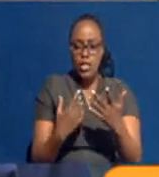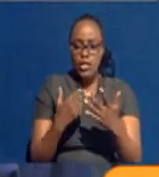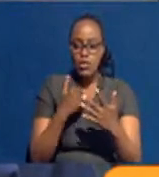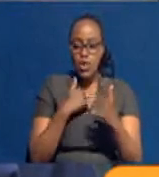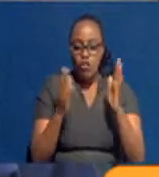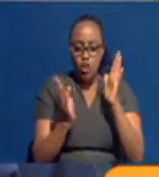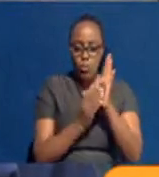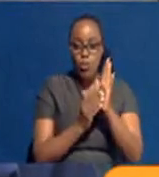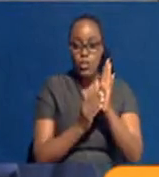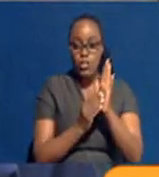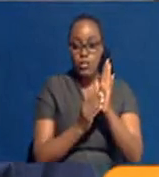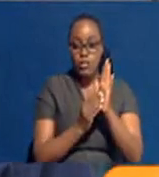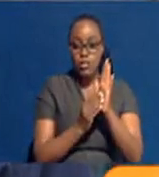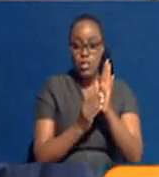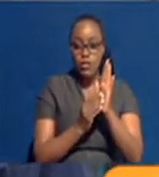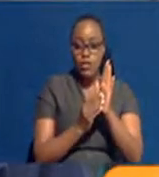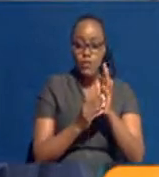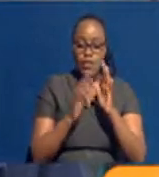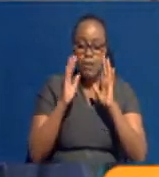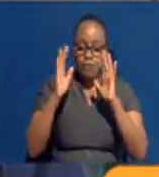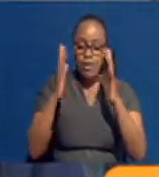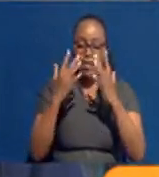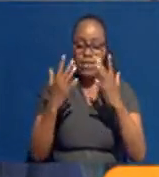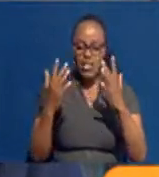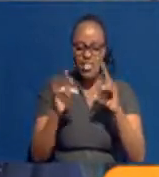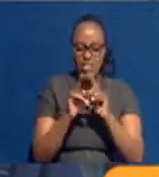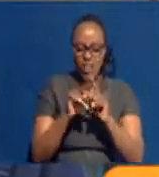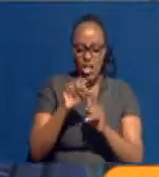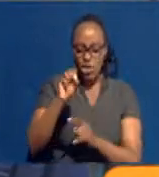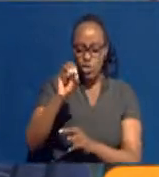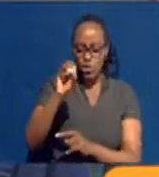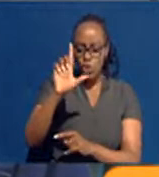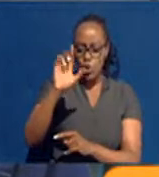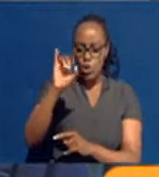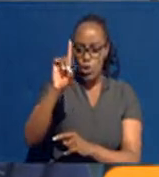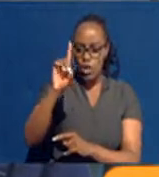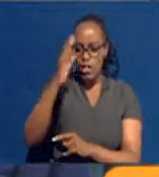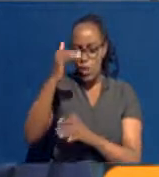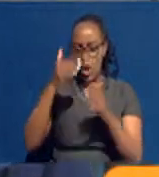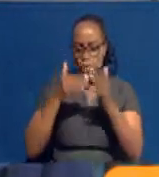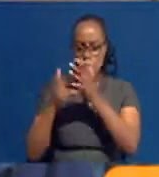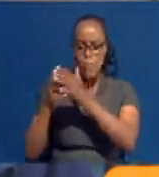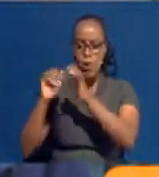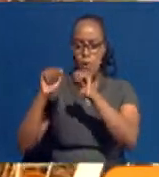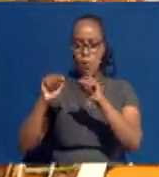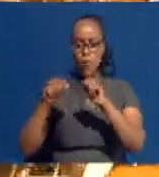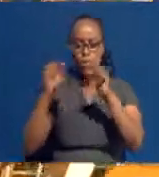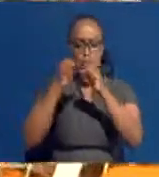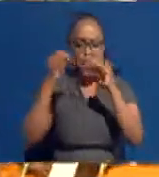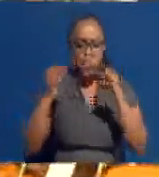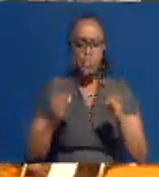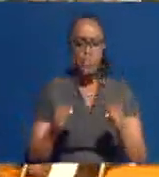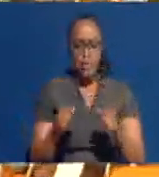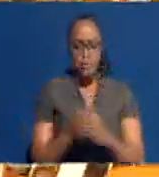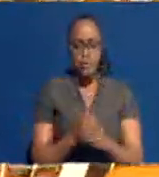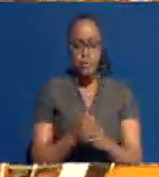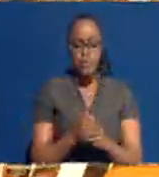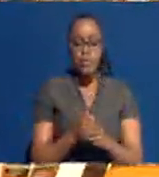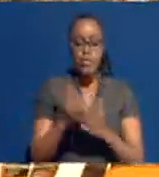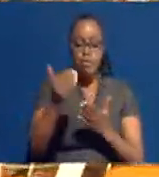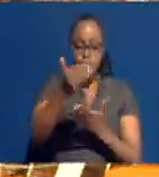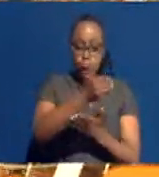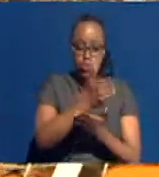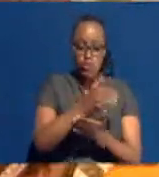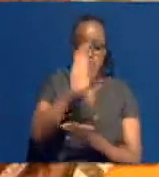put, you know, big solid matters, because they might end up blocking the system. He collects